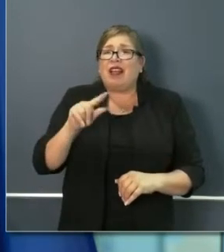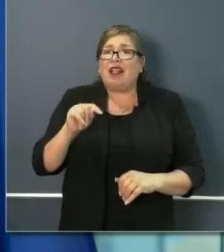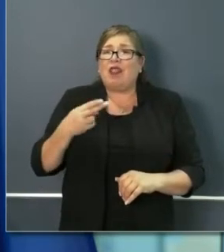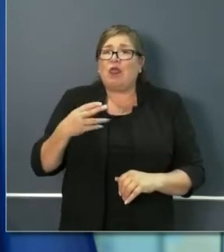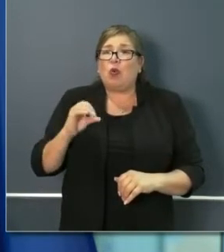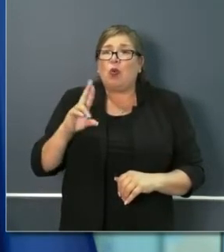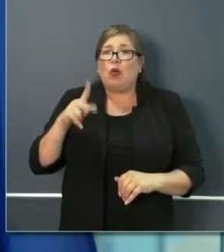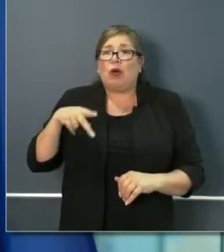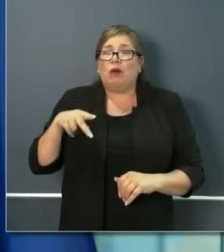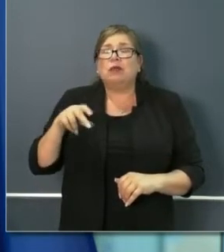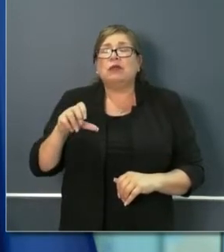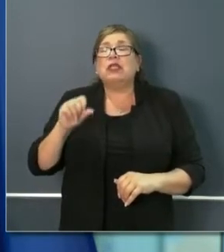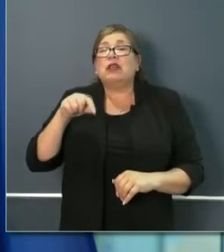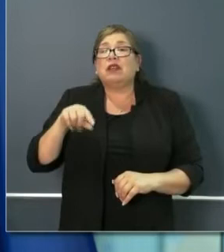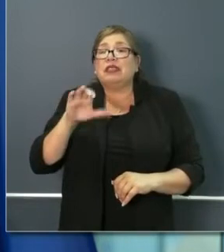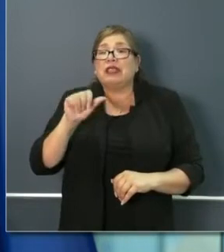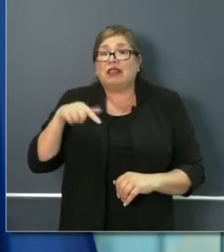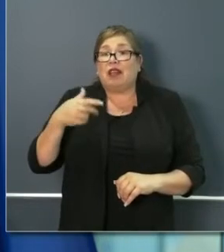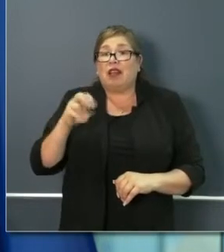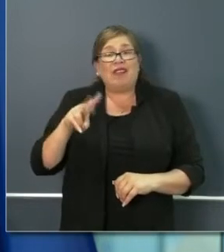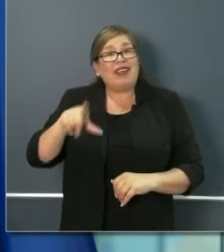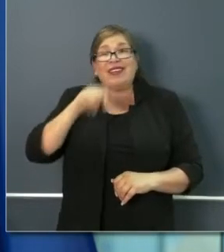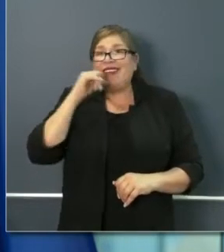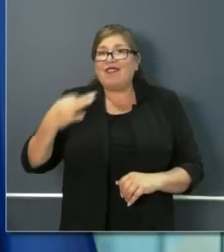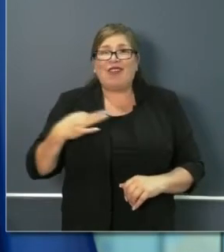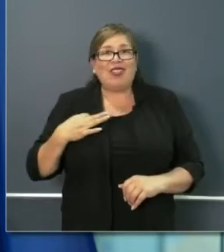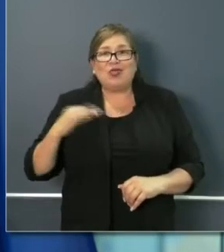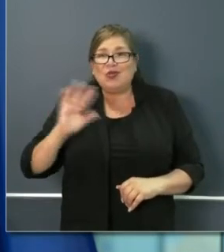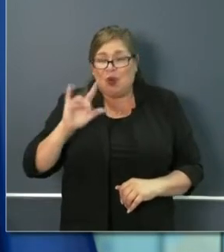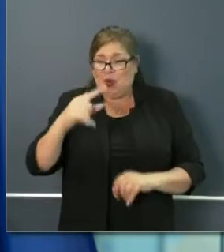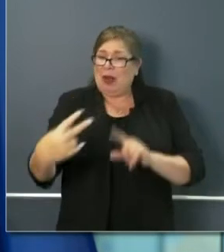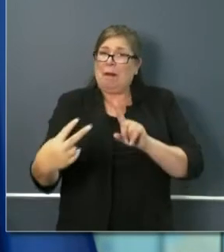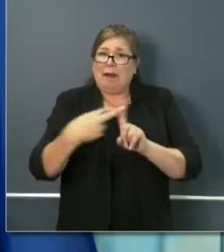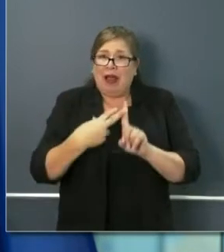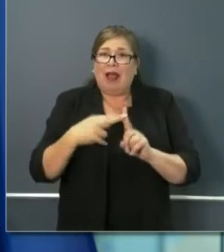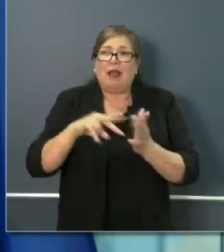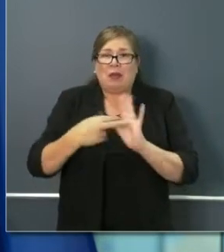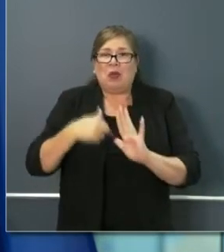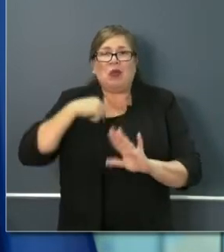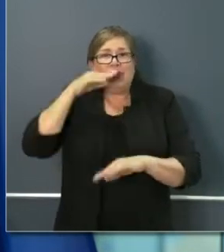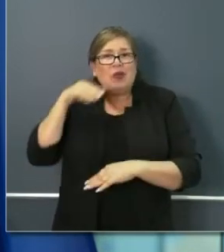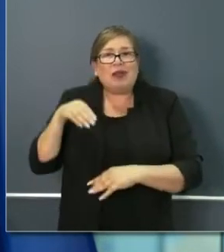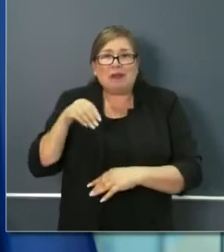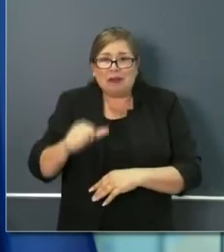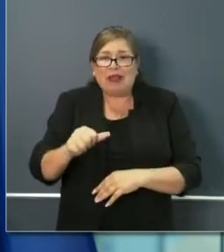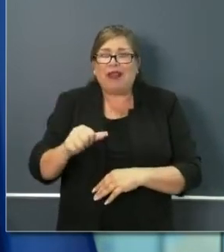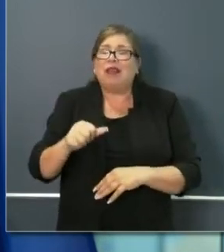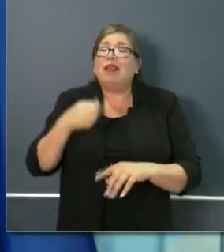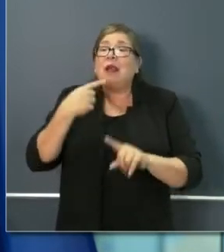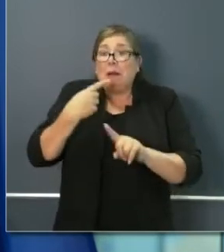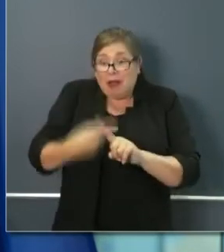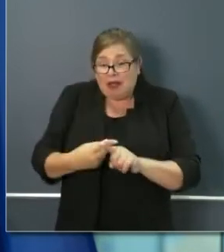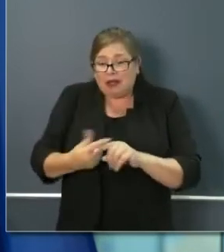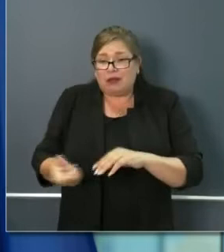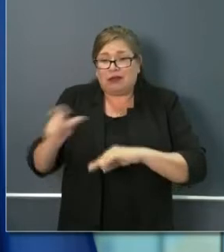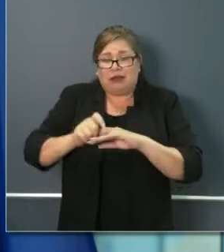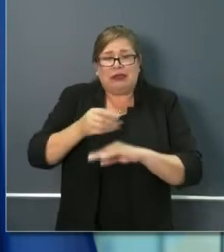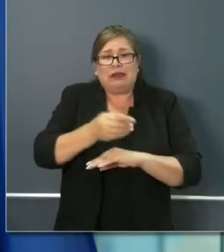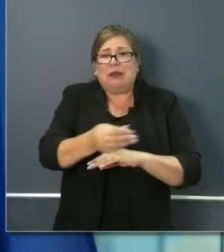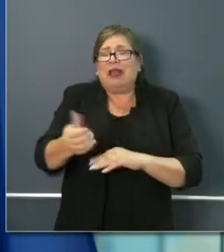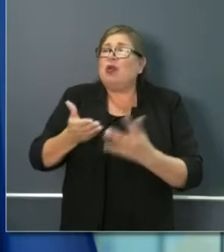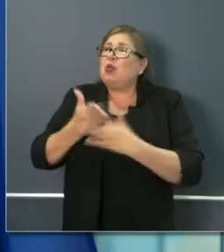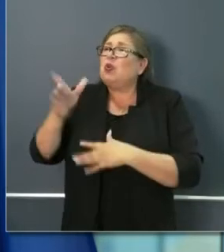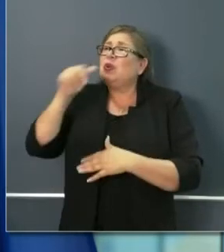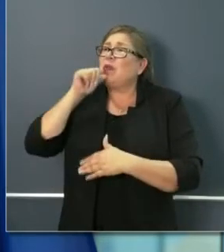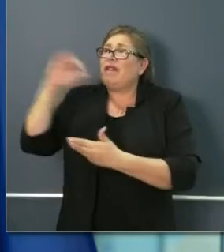core.ca.gov, it is fully reimbursed beyond, again, the stipends that will be provided through the private